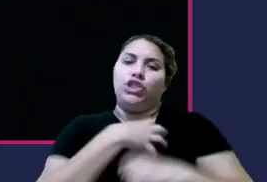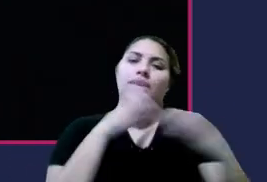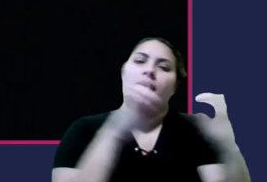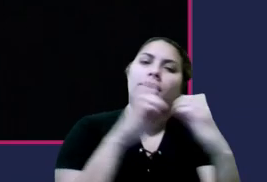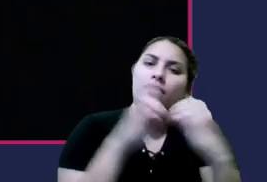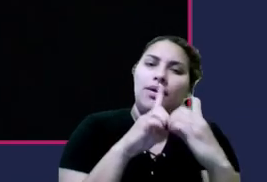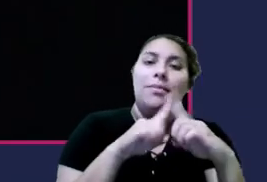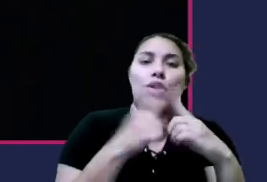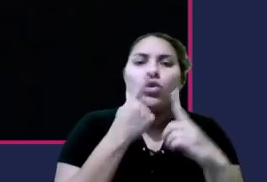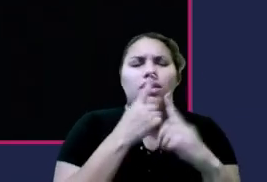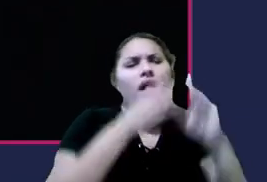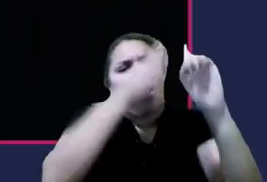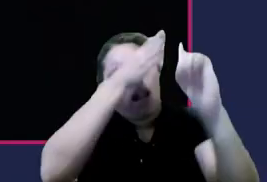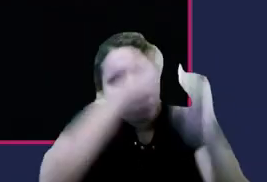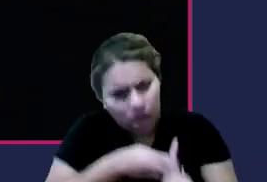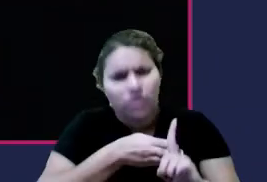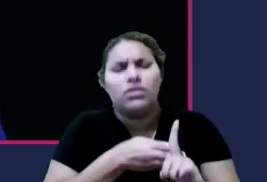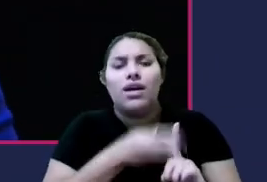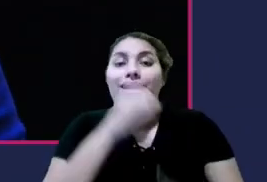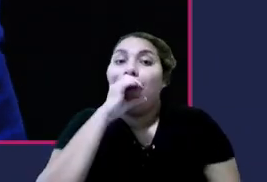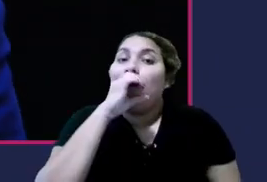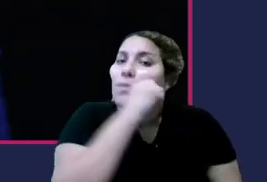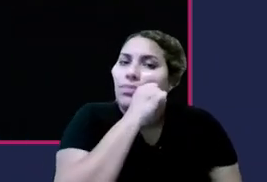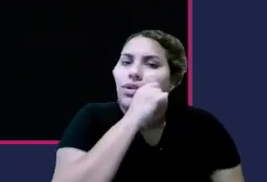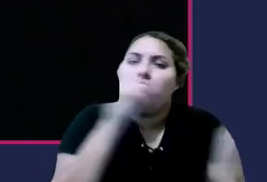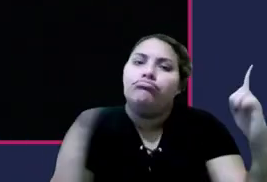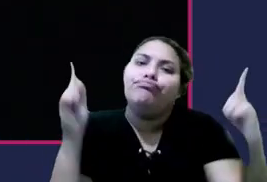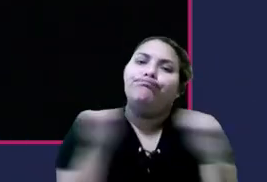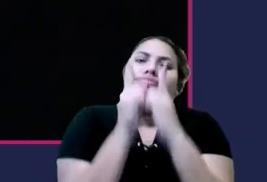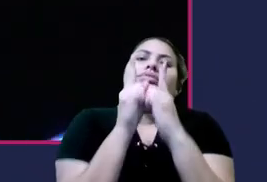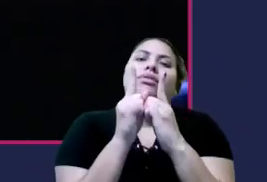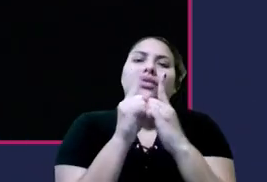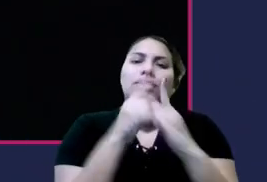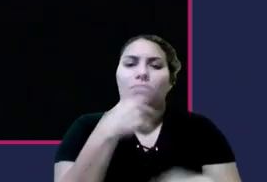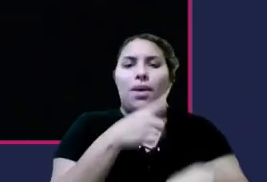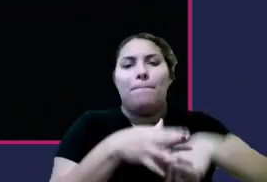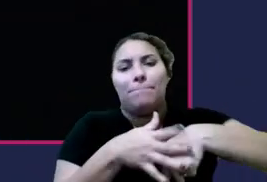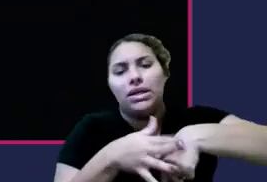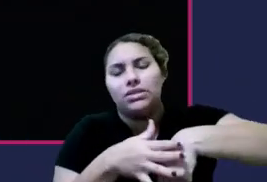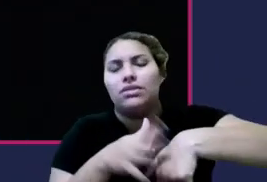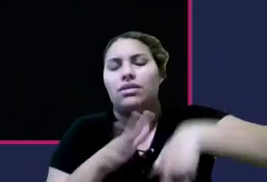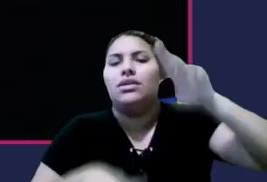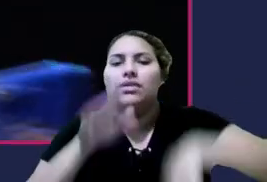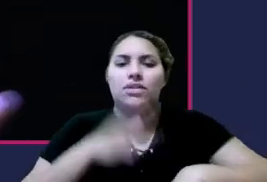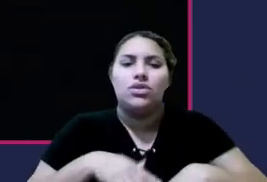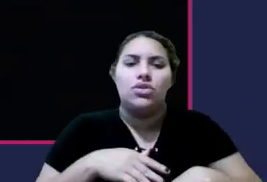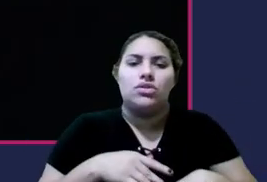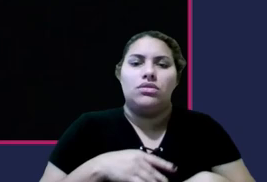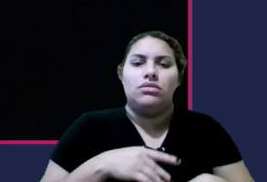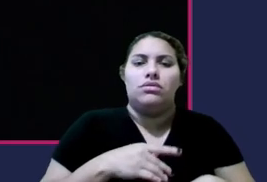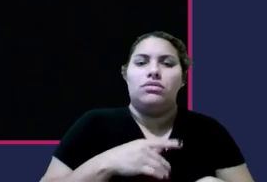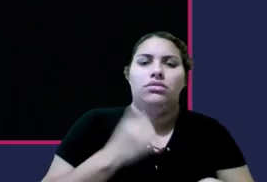hospital, and so that it can be more effective and faster.